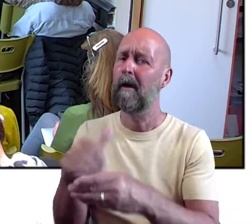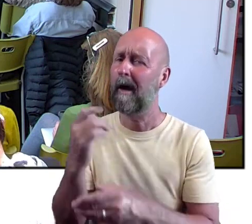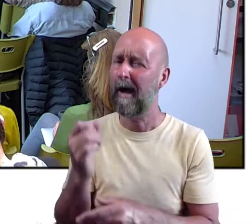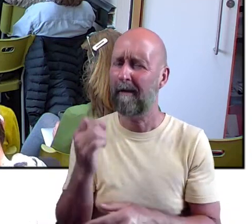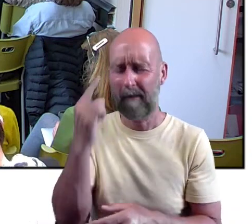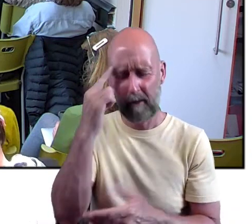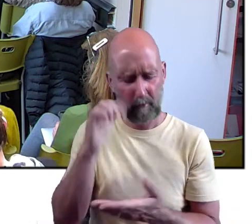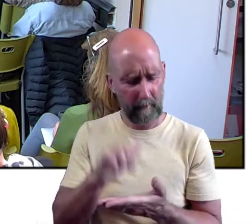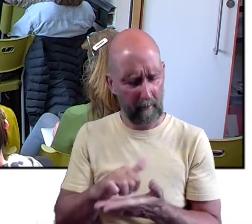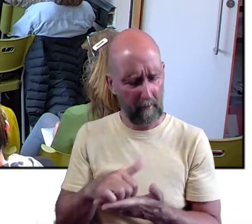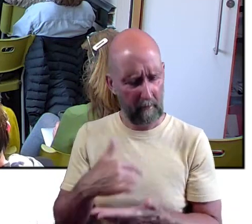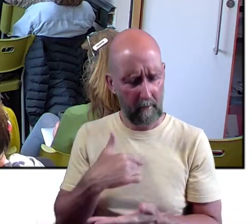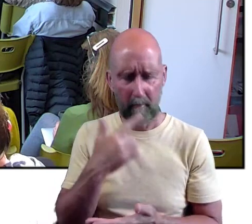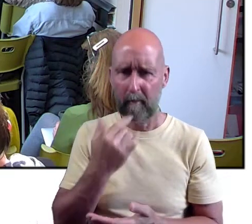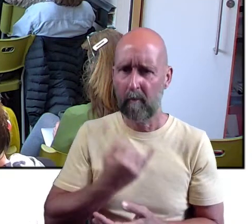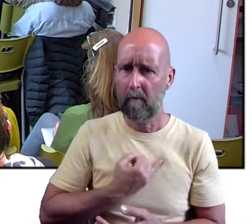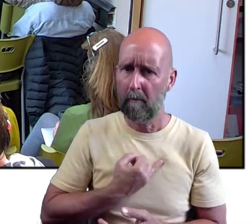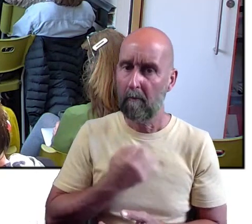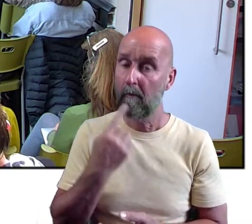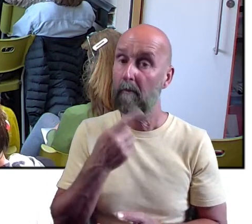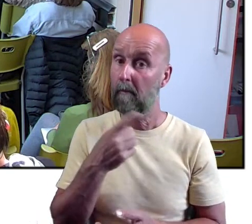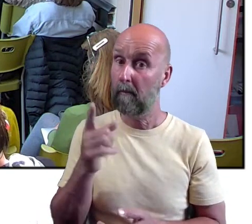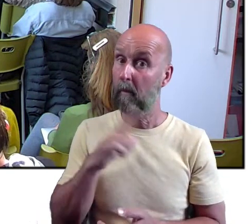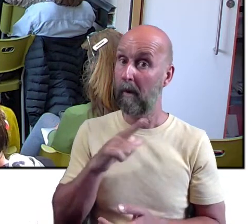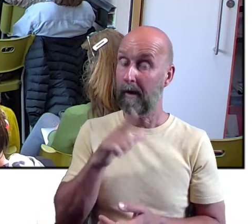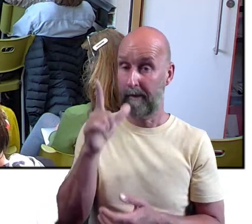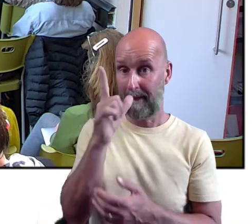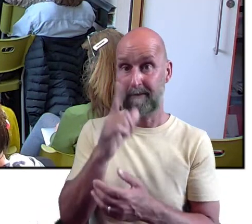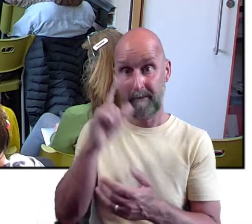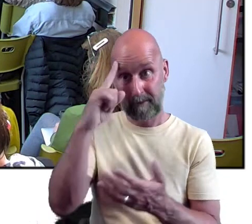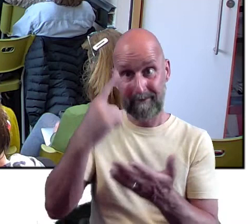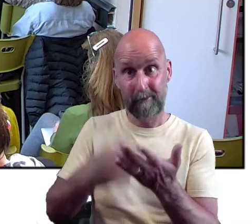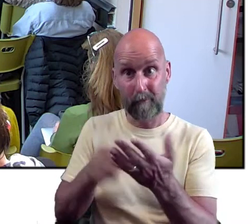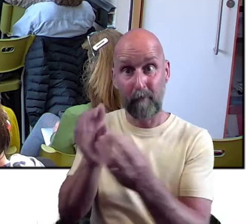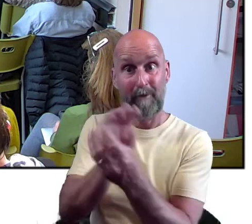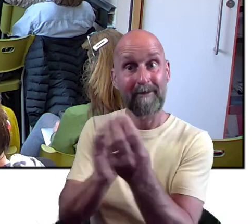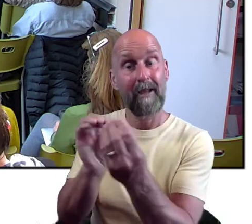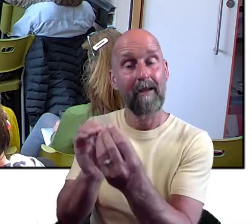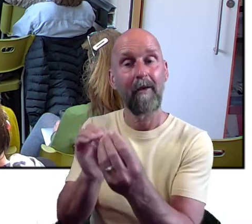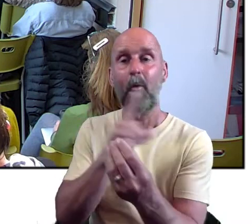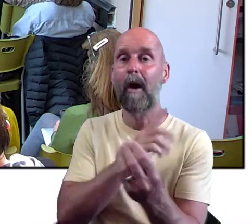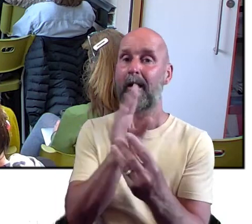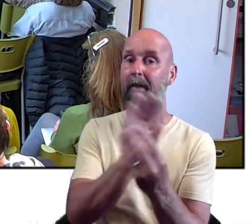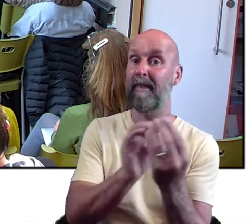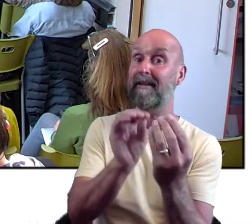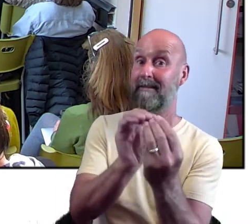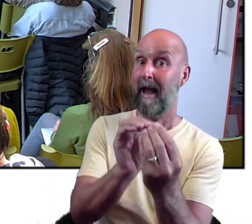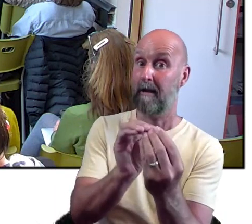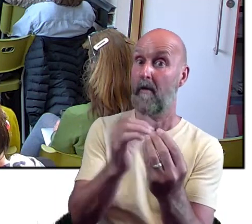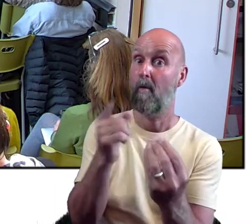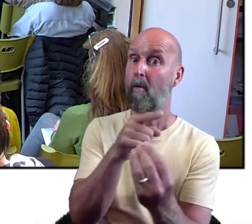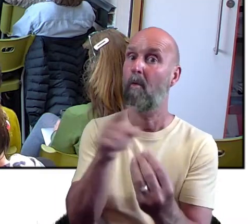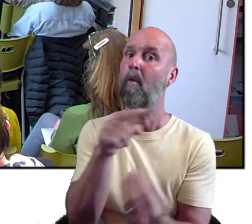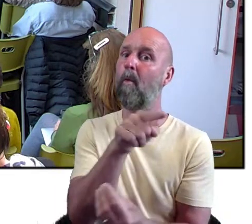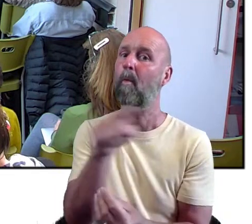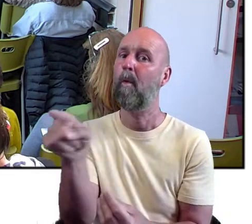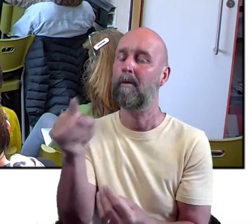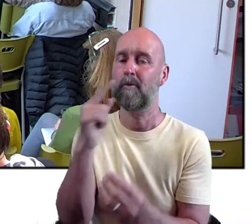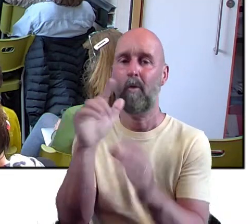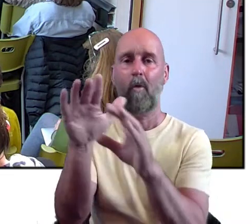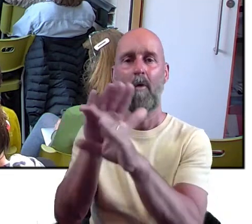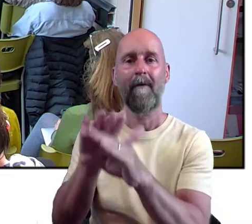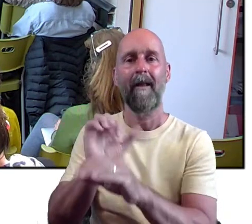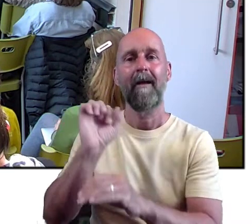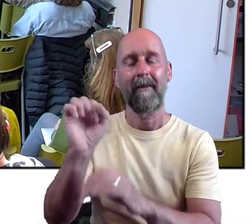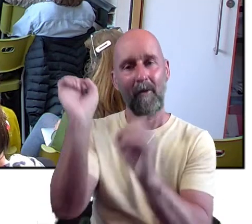But if not, then that's also like a design decision. So maybe the designers want people to overlay their own like conceptions of what